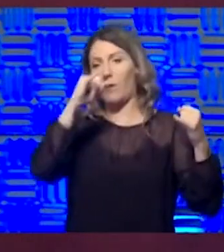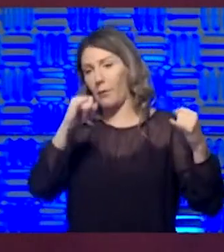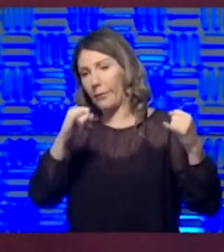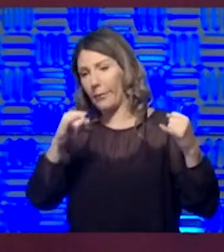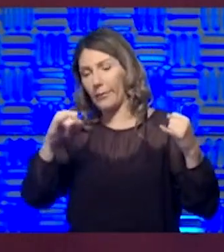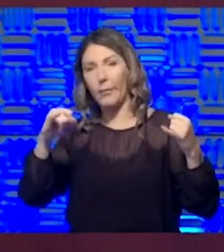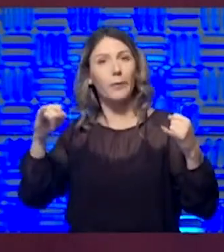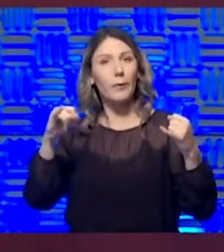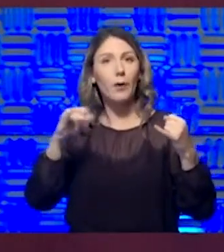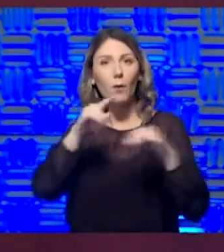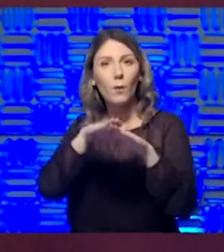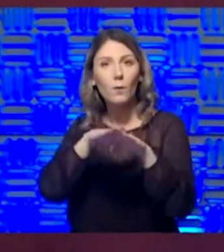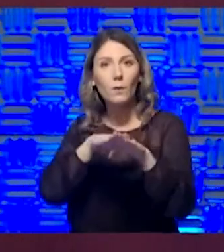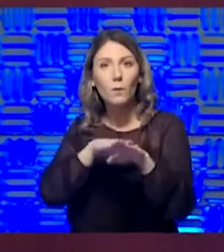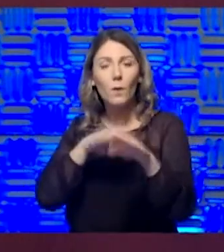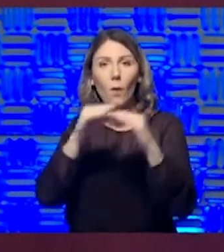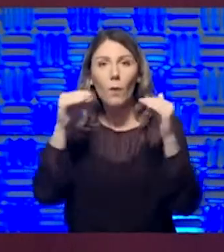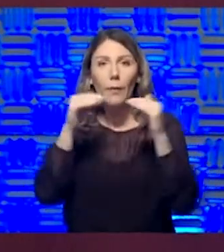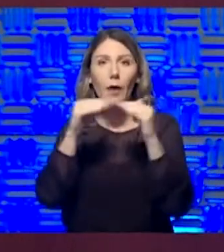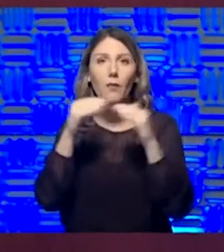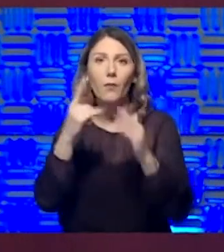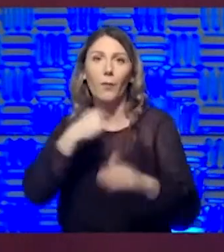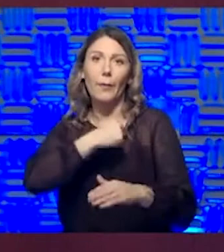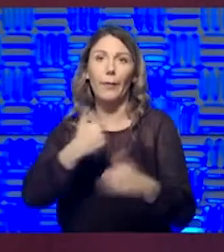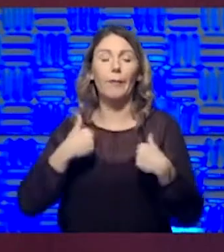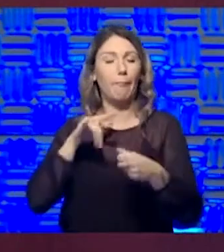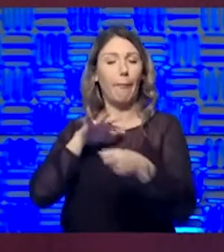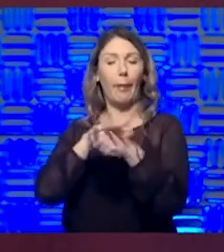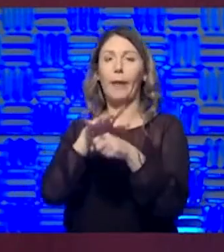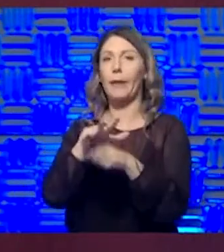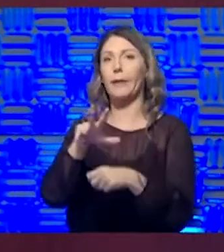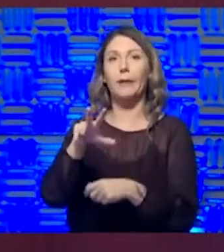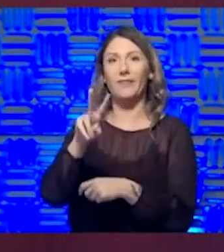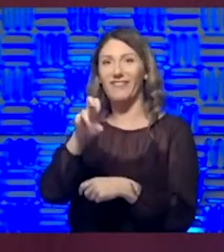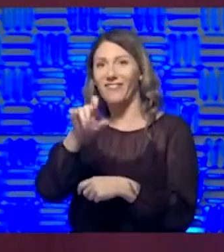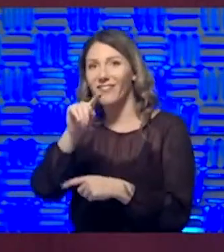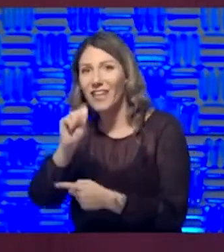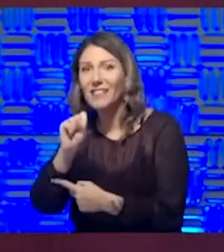know, ICU ventilators that we will have readily available.